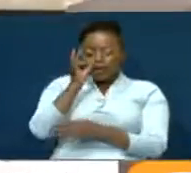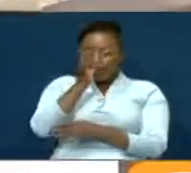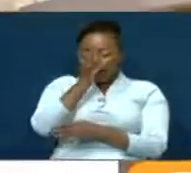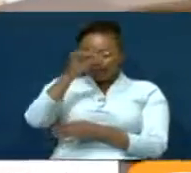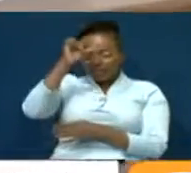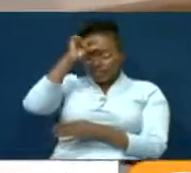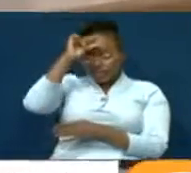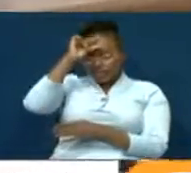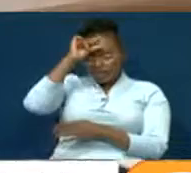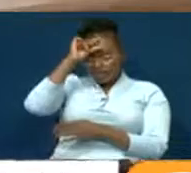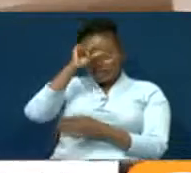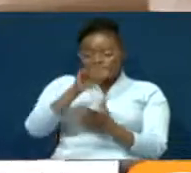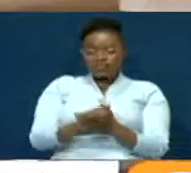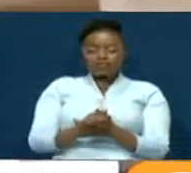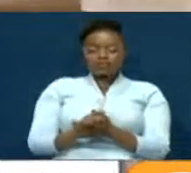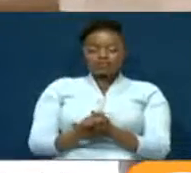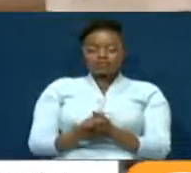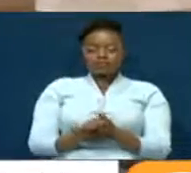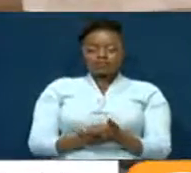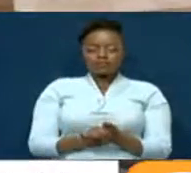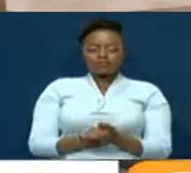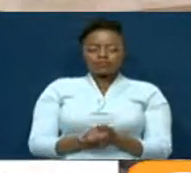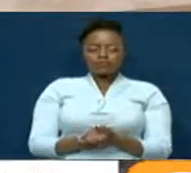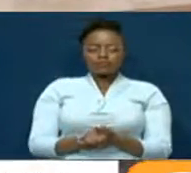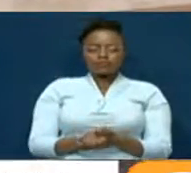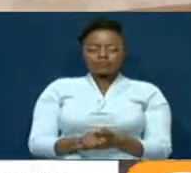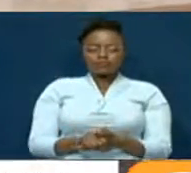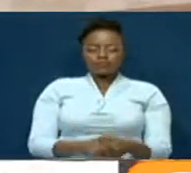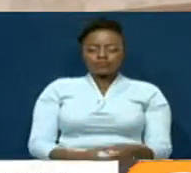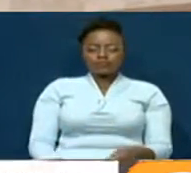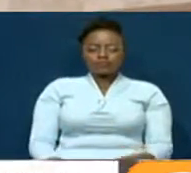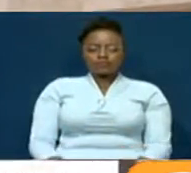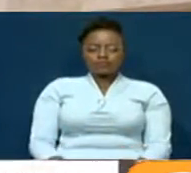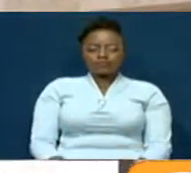Kibaki's administration. Francis Mtlaki, Citizen TV,